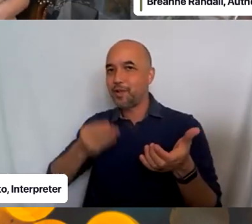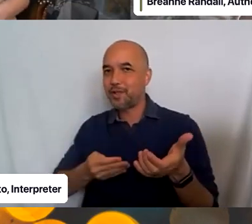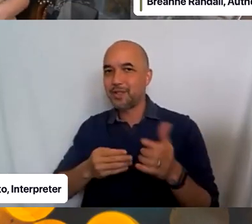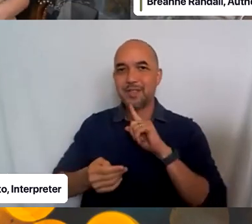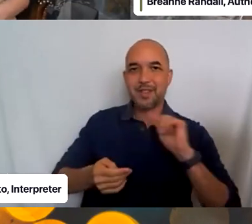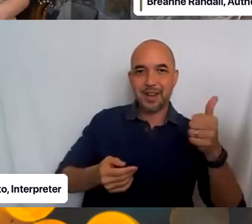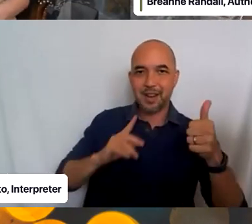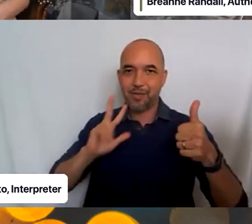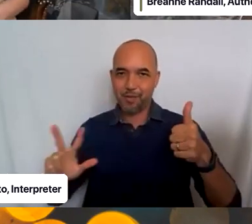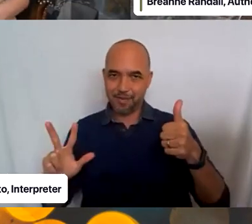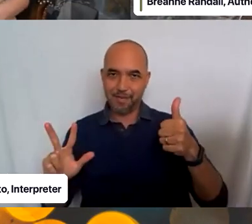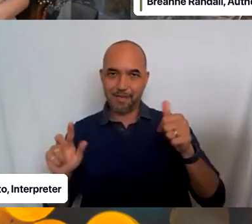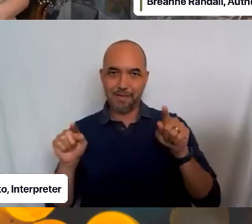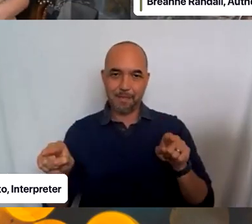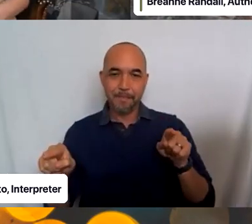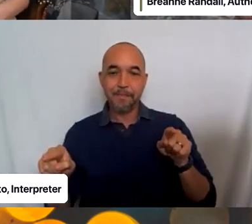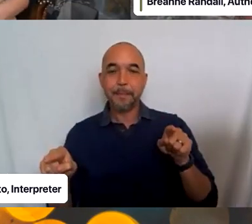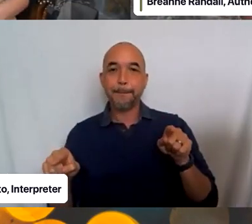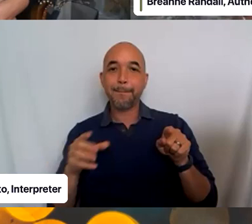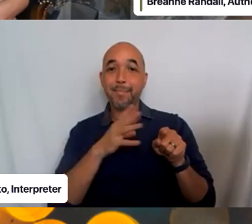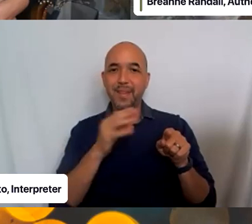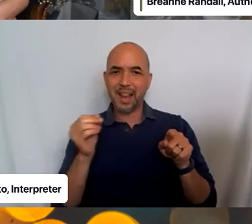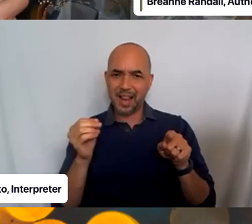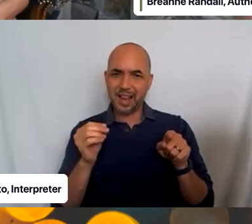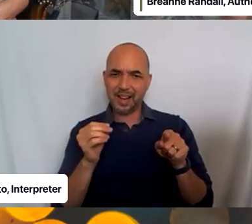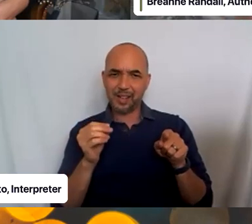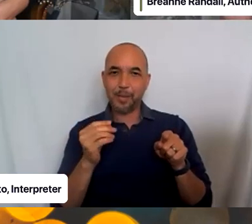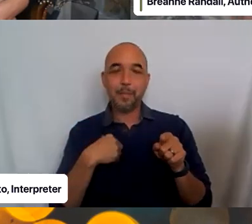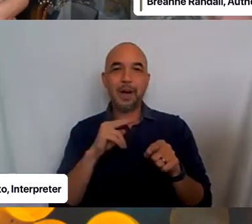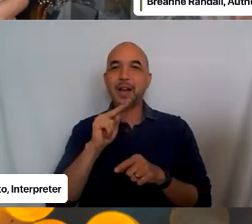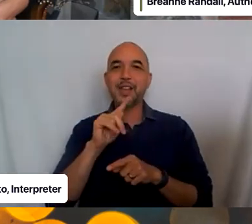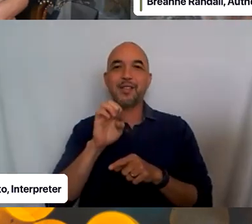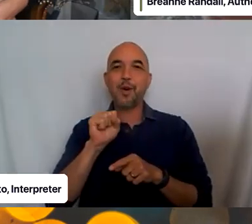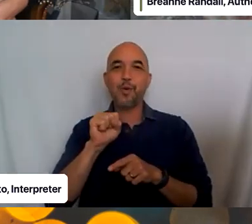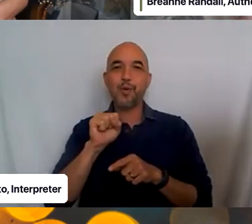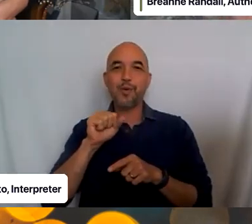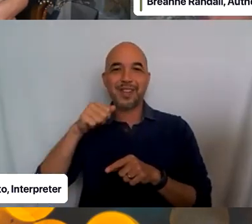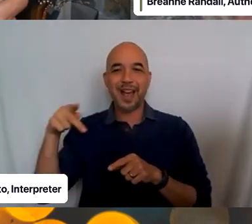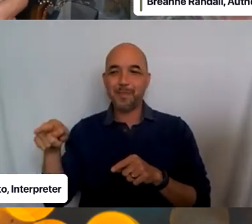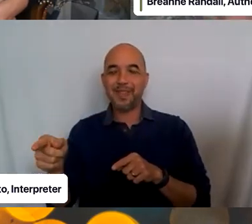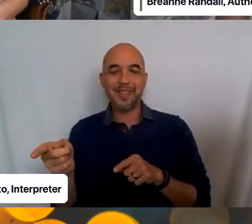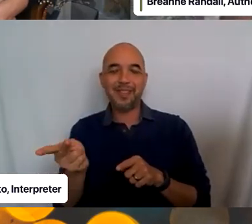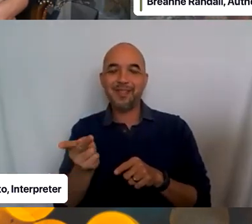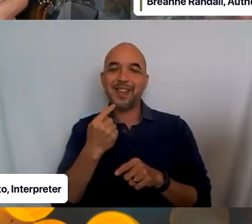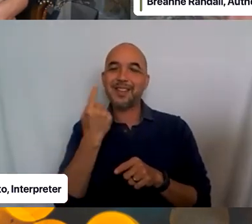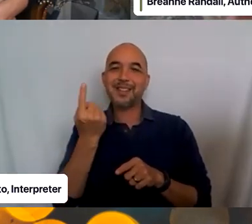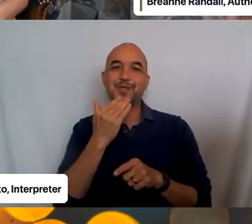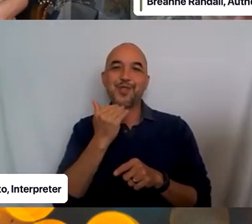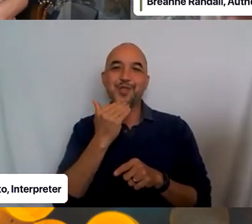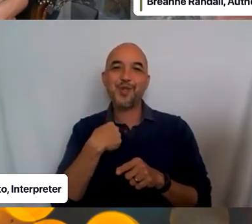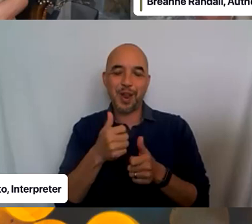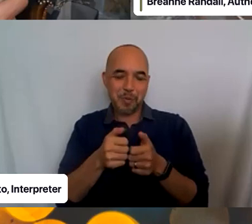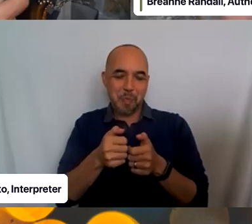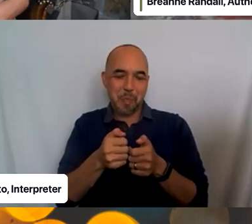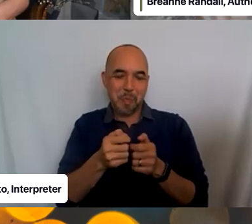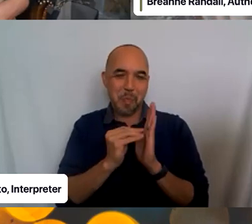and one's 3. And I type just in my notes app in my phone, when they say something cute or sweet, I'll just write down what they